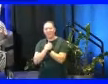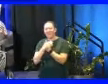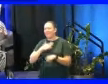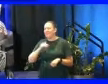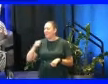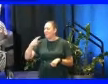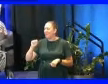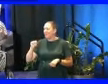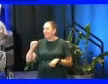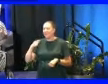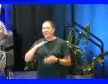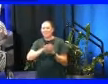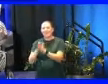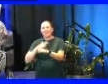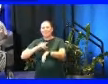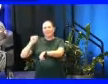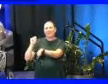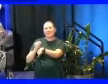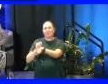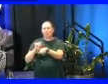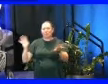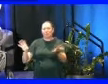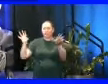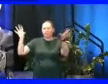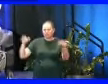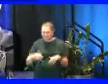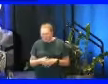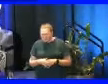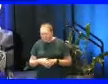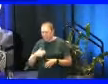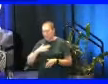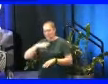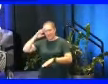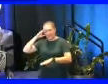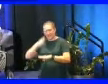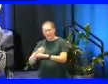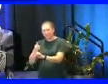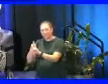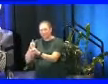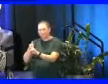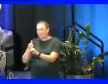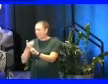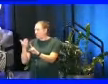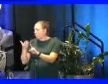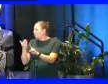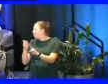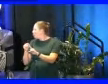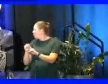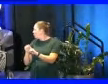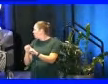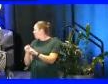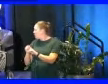I turned it into my temple. You know, my son, he's out here. He